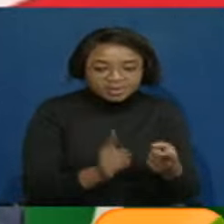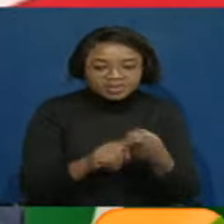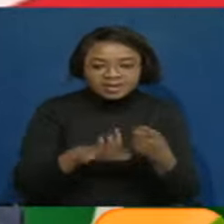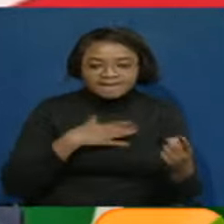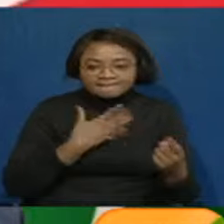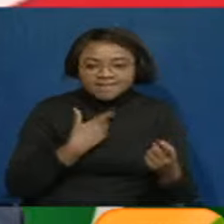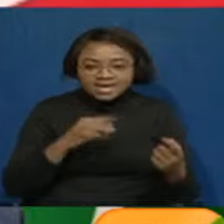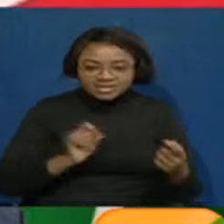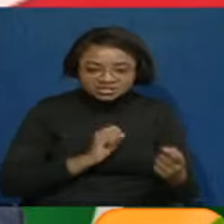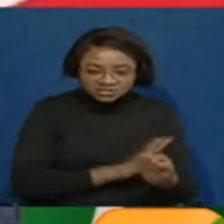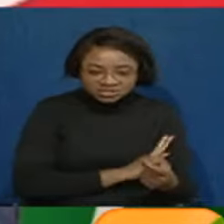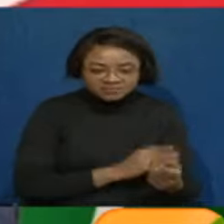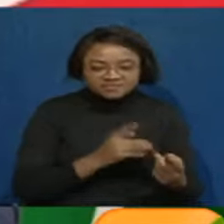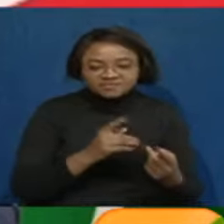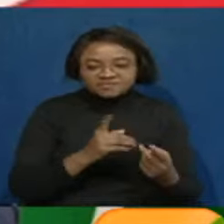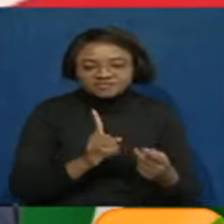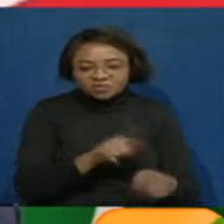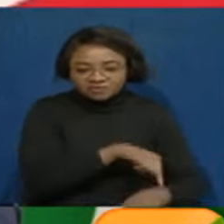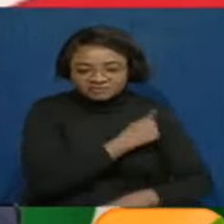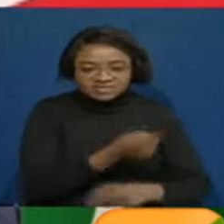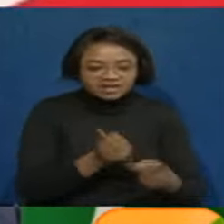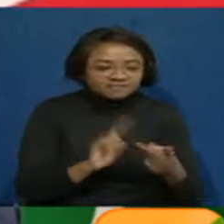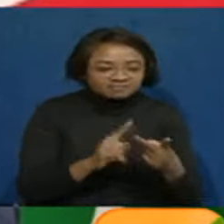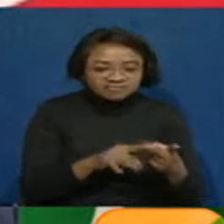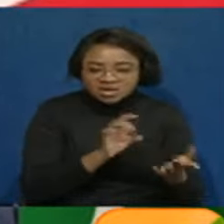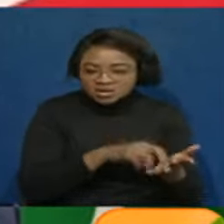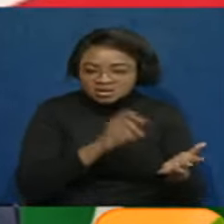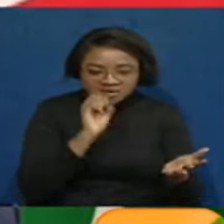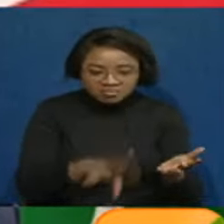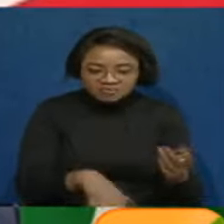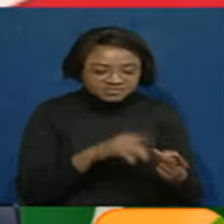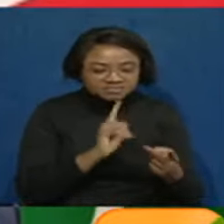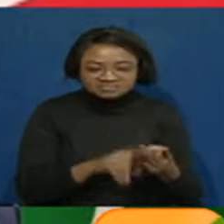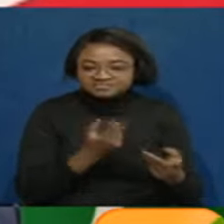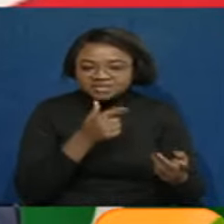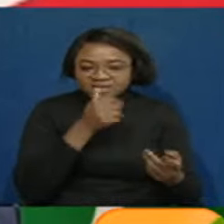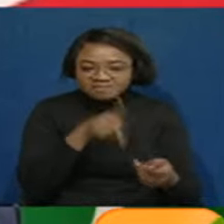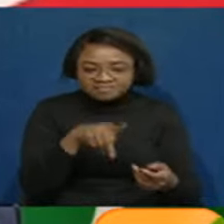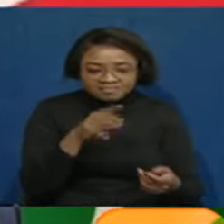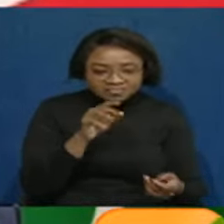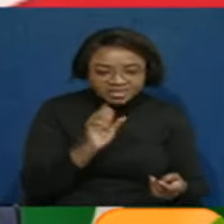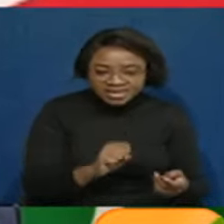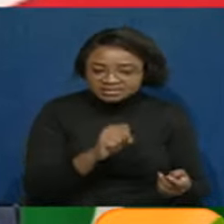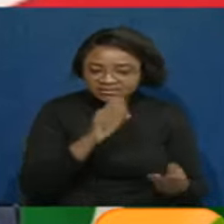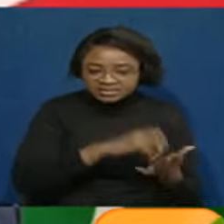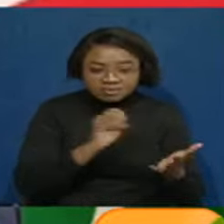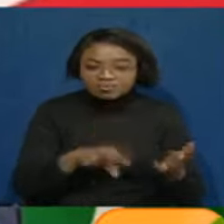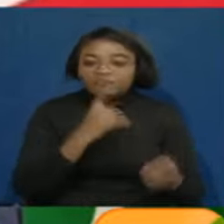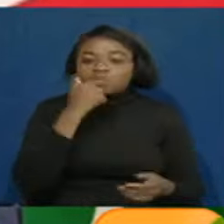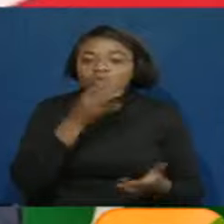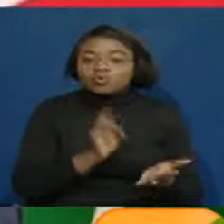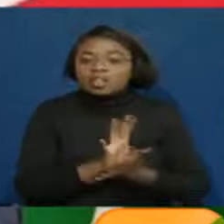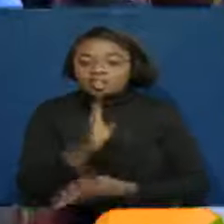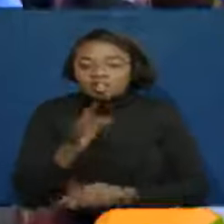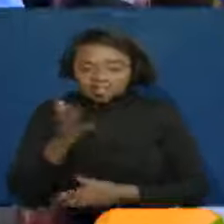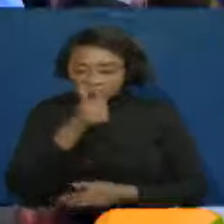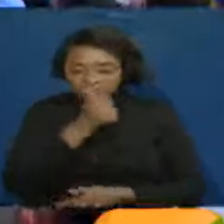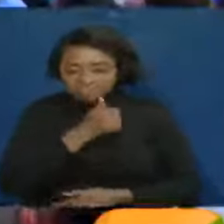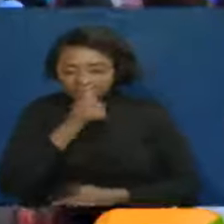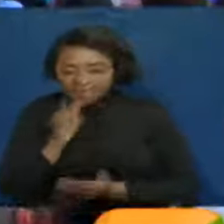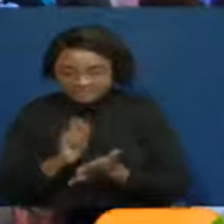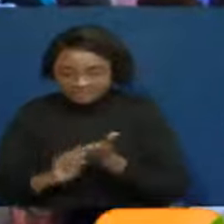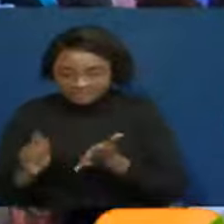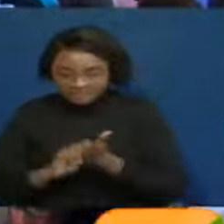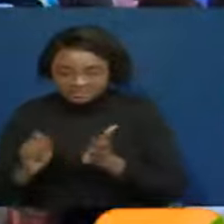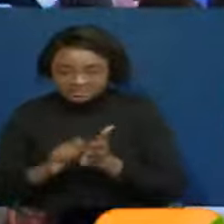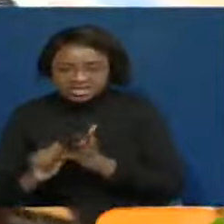My chief of staff was removed. So we have no access to the president's diary. Who removed you? The private secretary to the president.